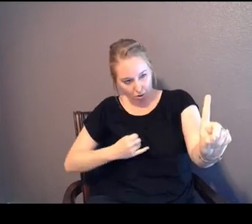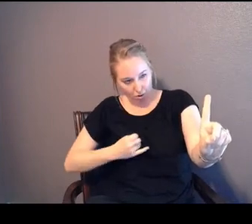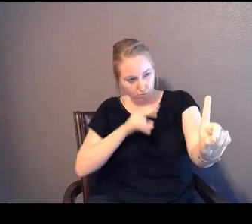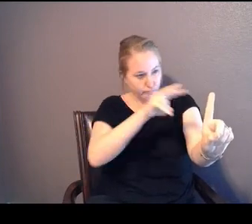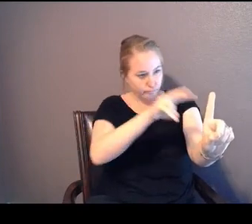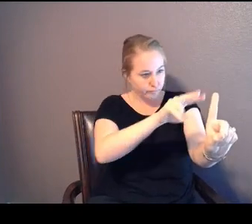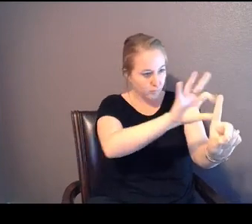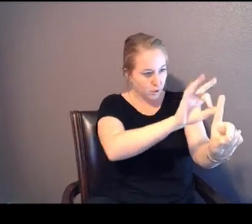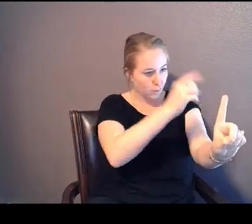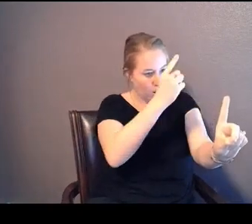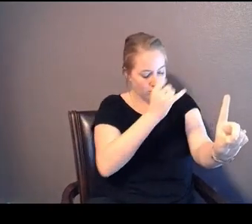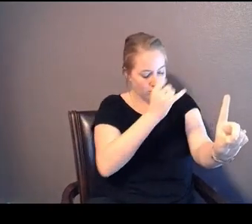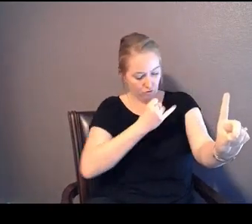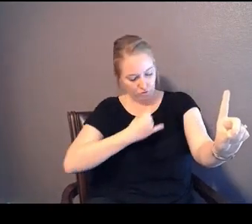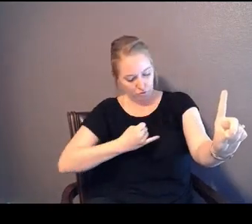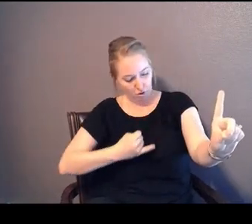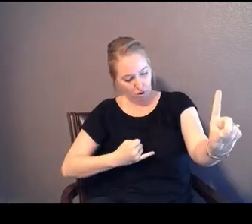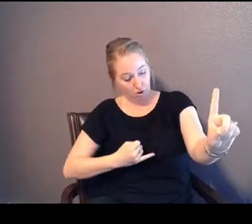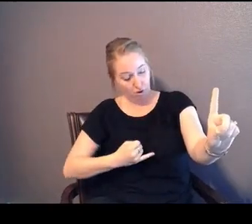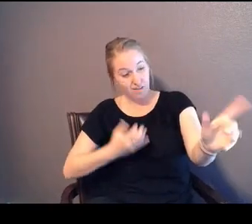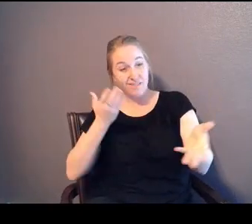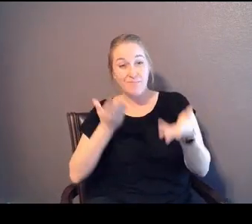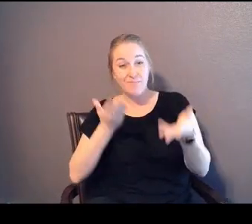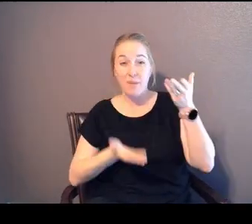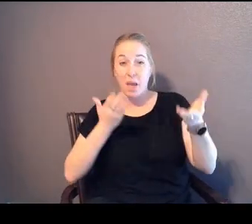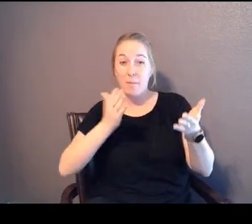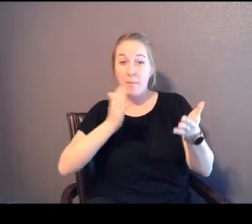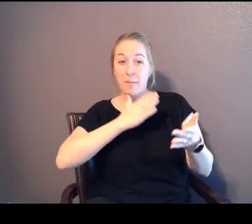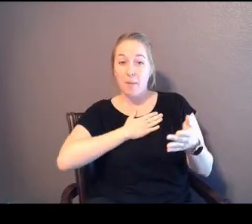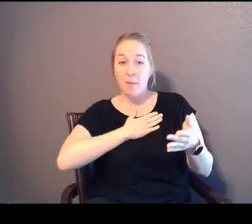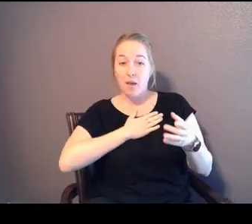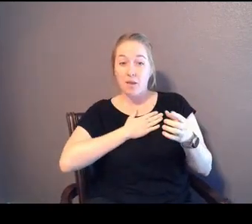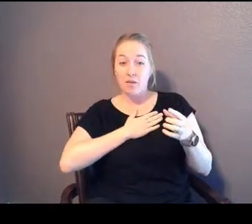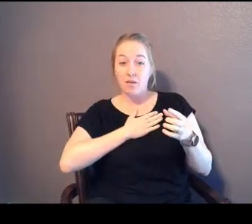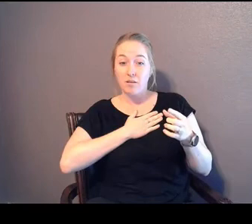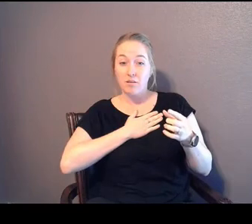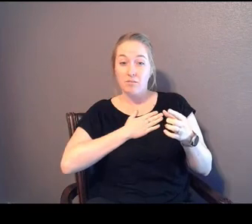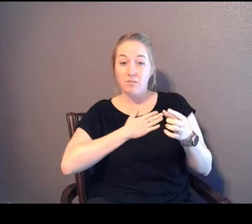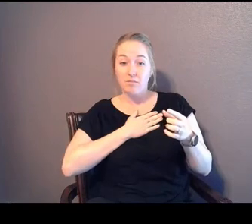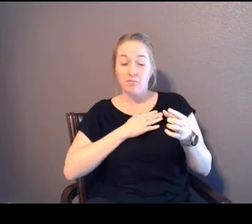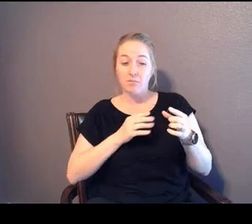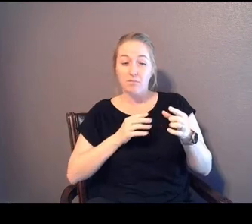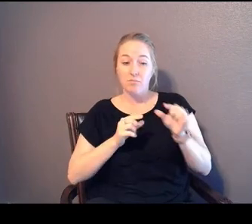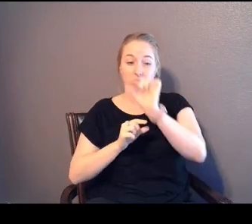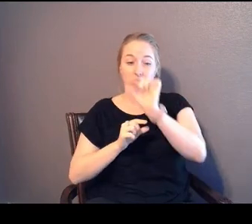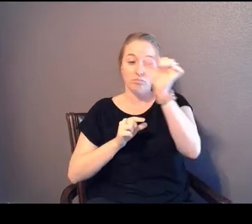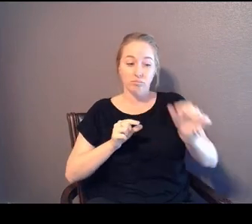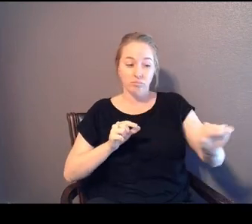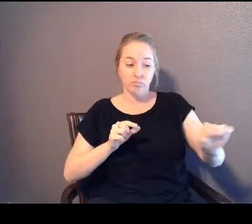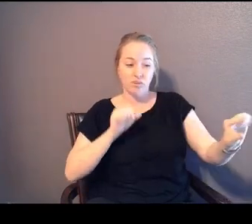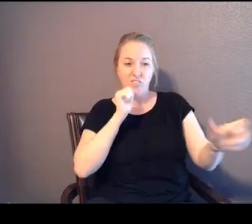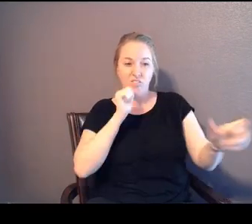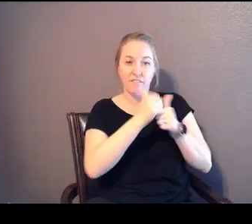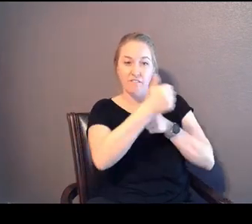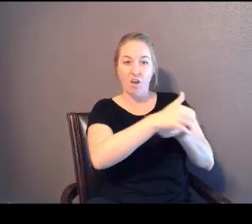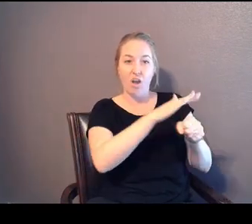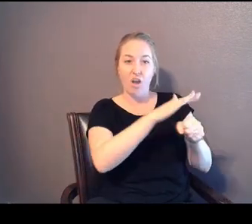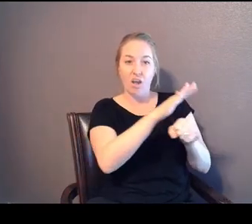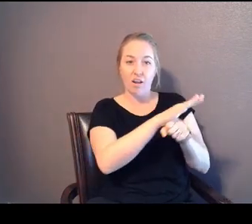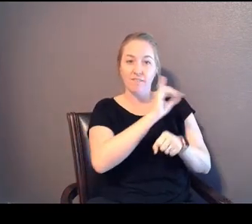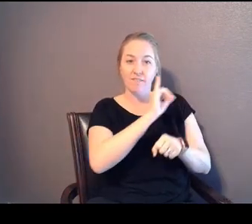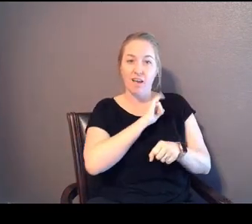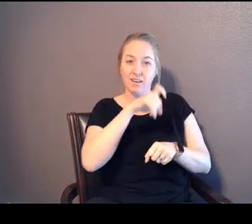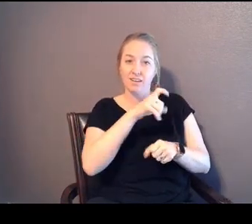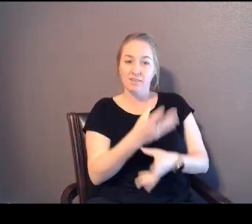my branch far enough away from my plant. I should have made it further so I could fit more leaves in.